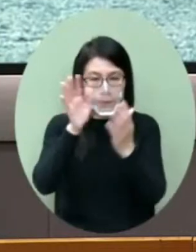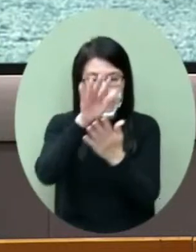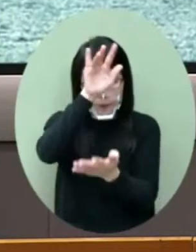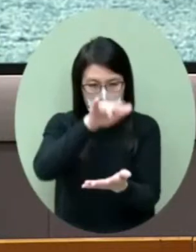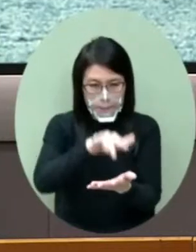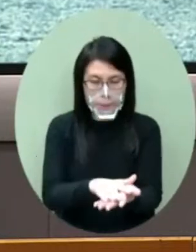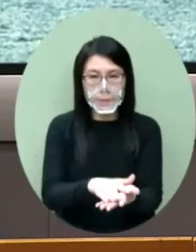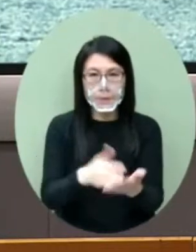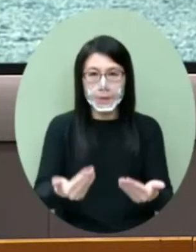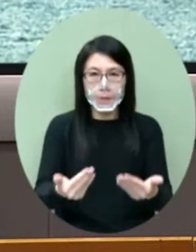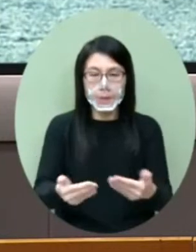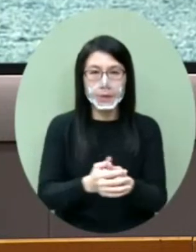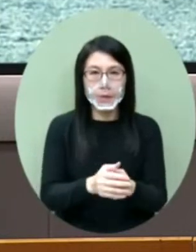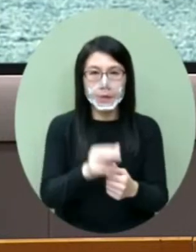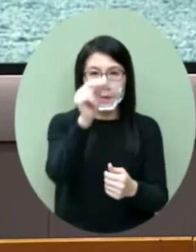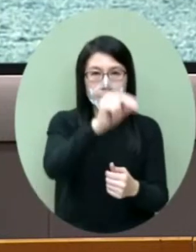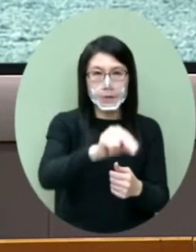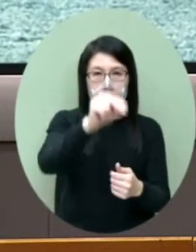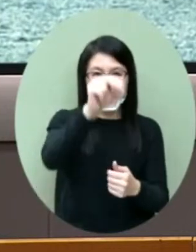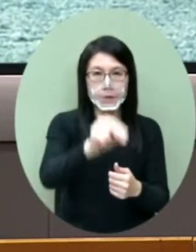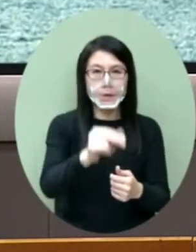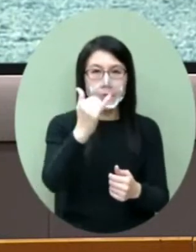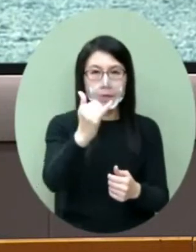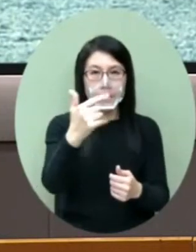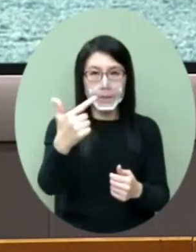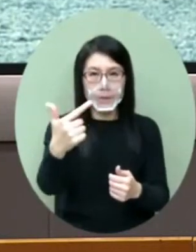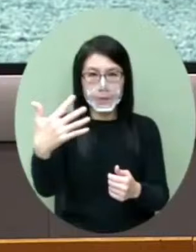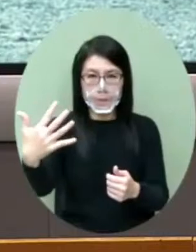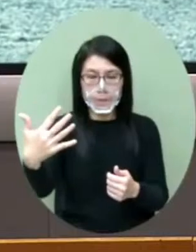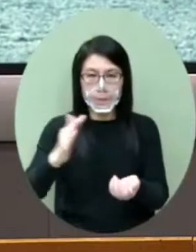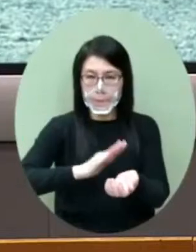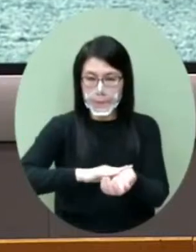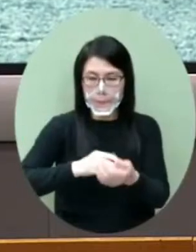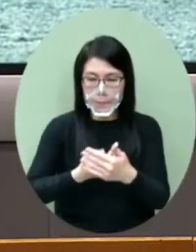4,458 cases. So total number of cases are